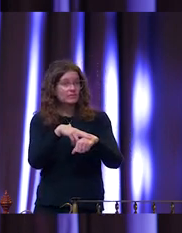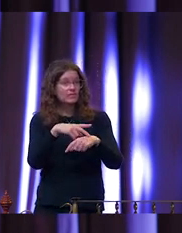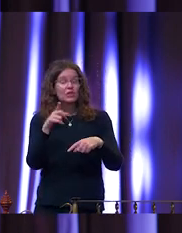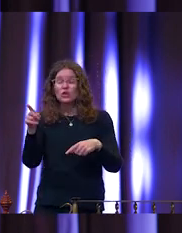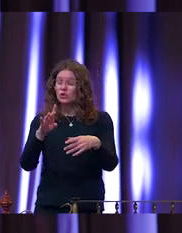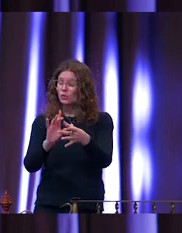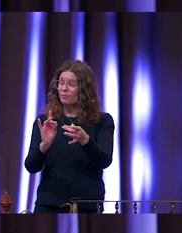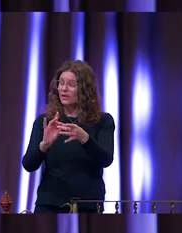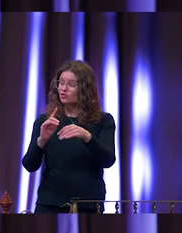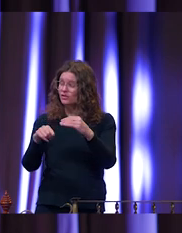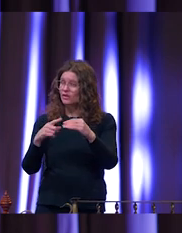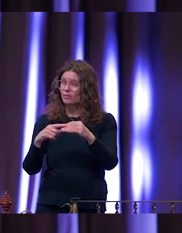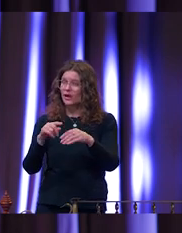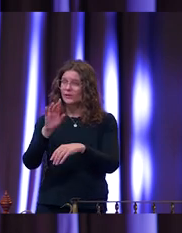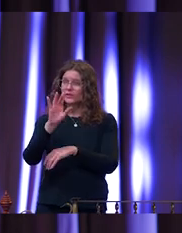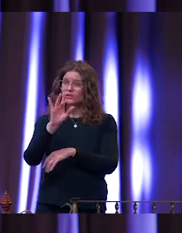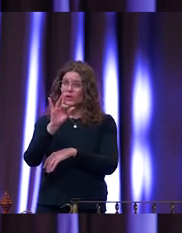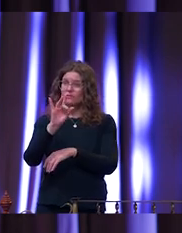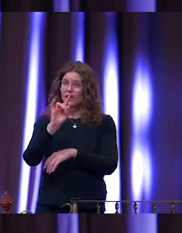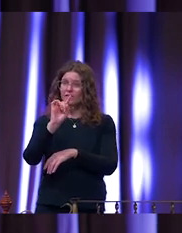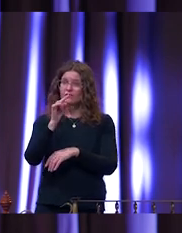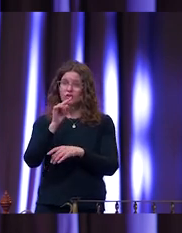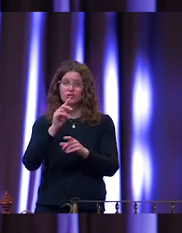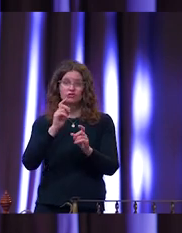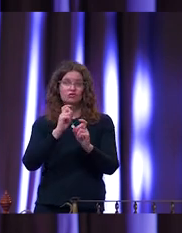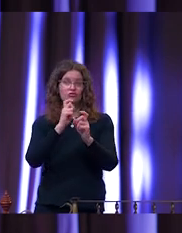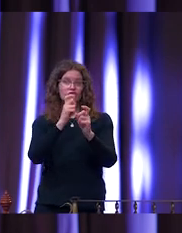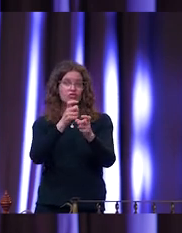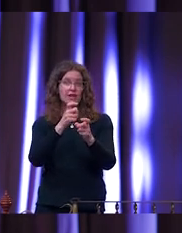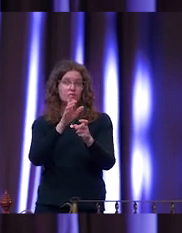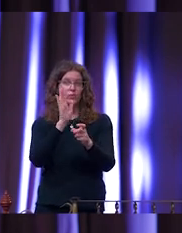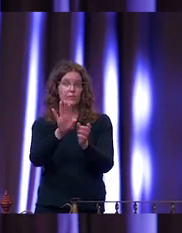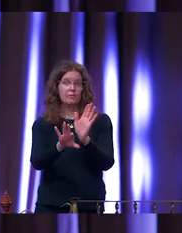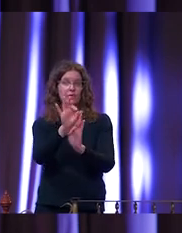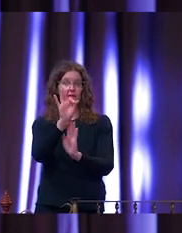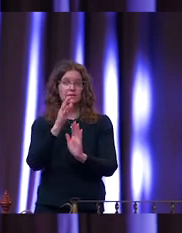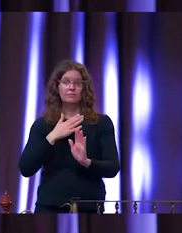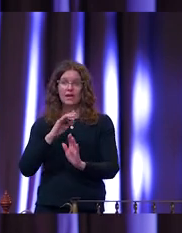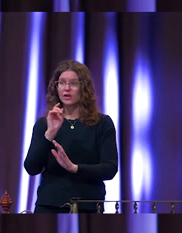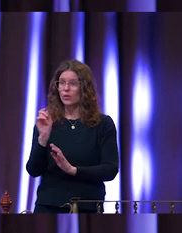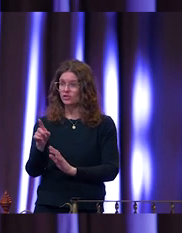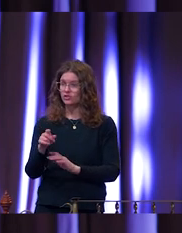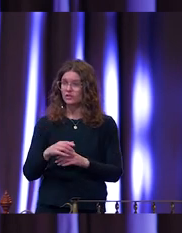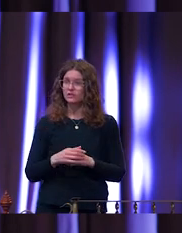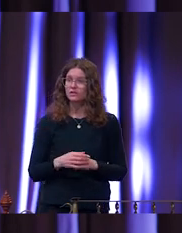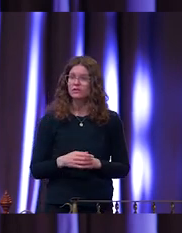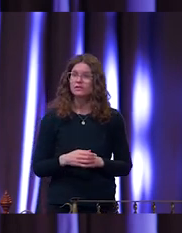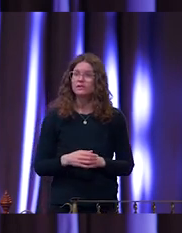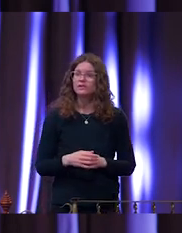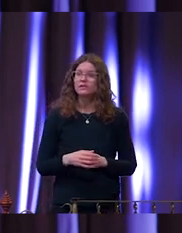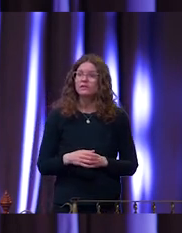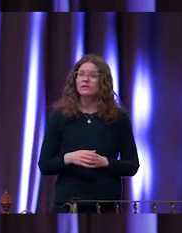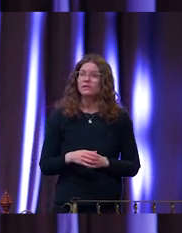about the 25 first organizations that are going to be chosen. And my question is, so does FEEL keep